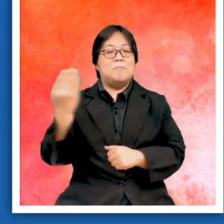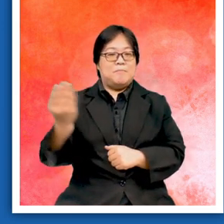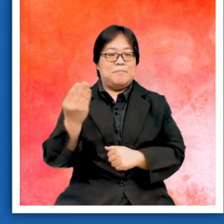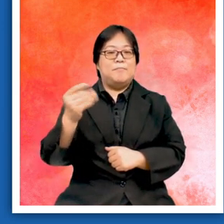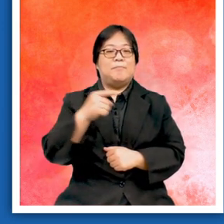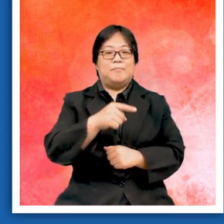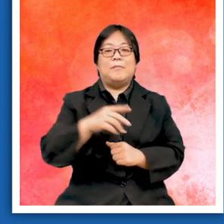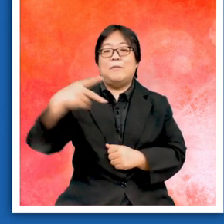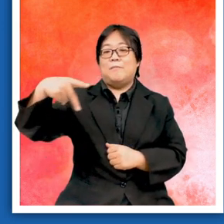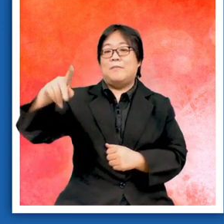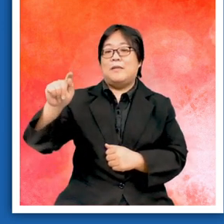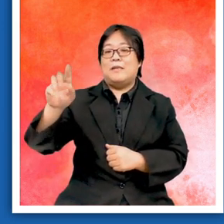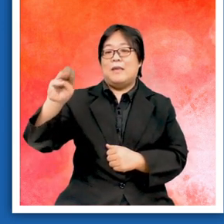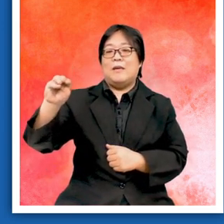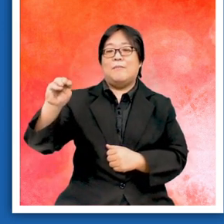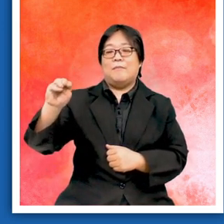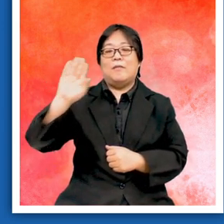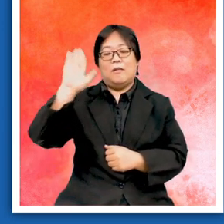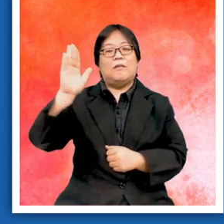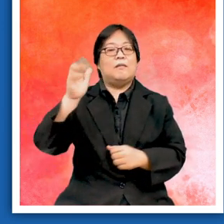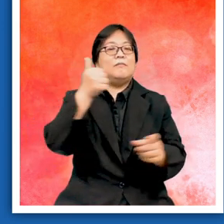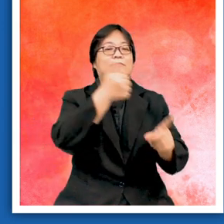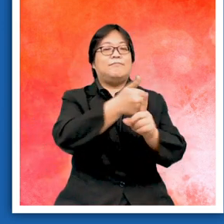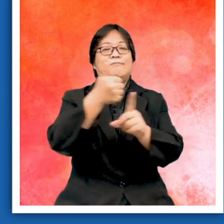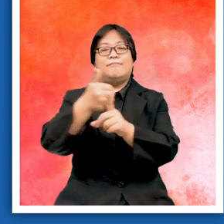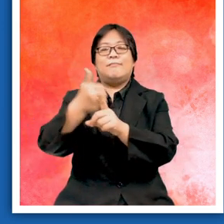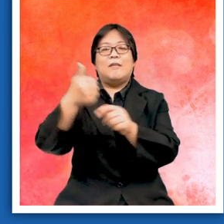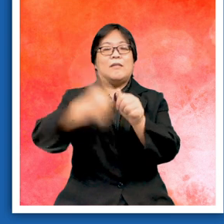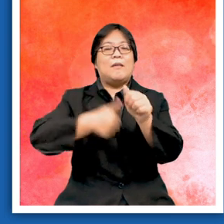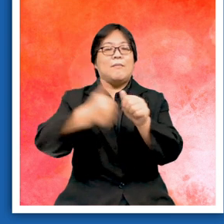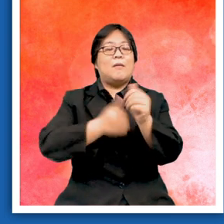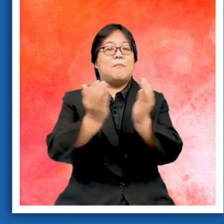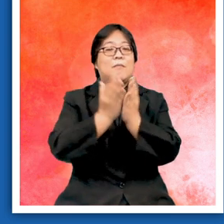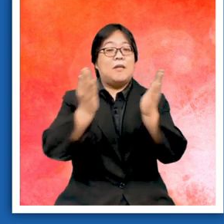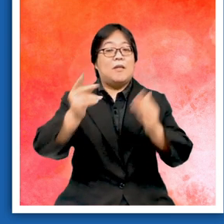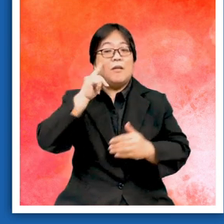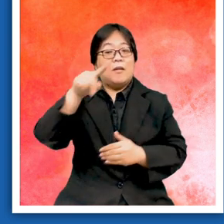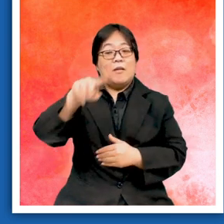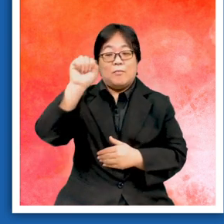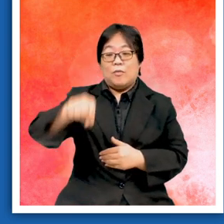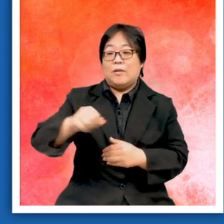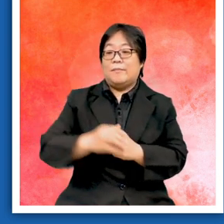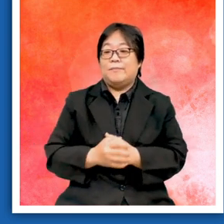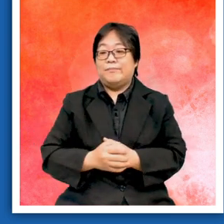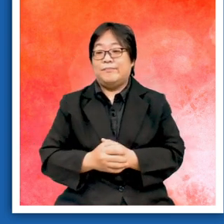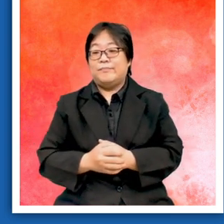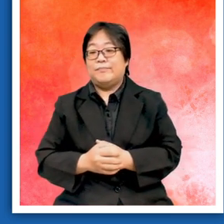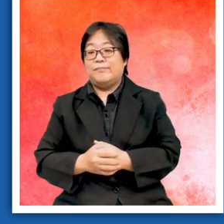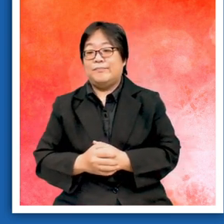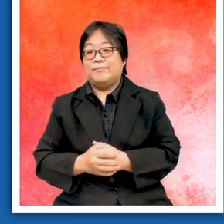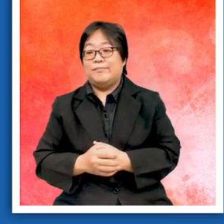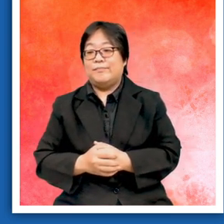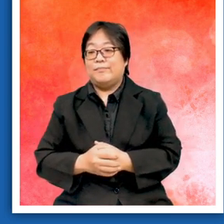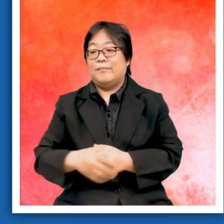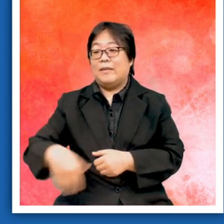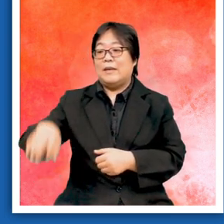PTM set, each of the students will be able to see this e-proctoring This is